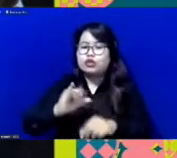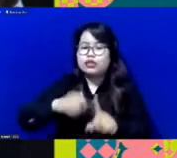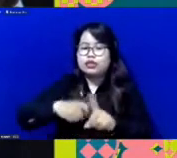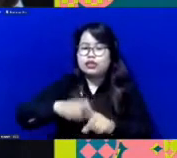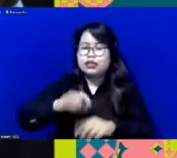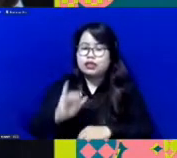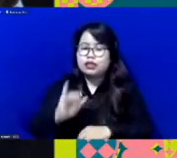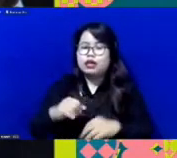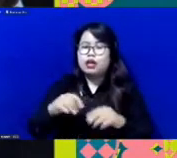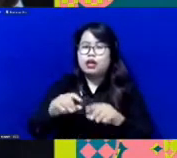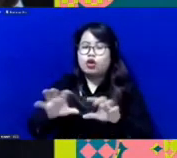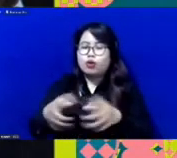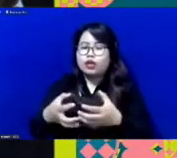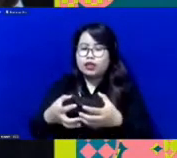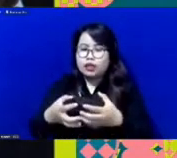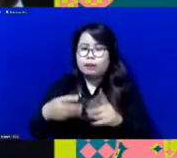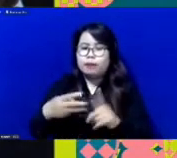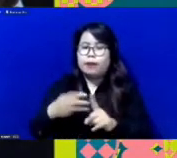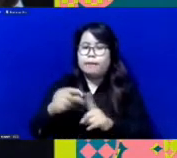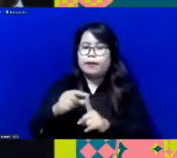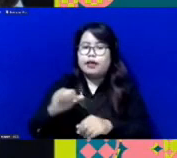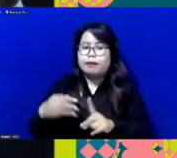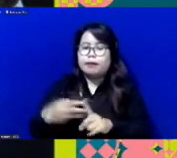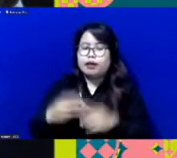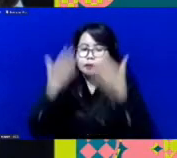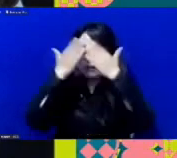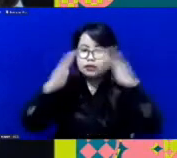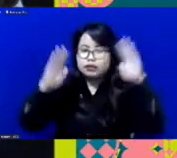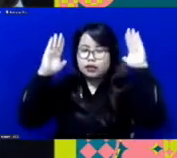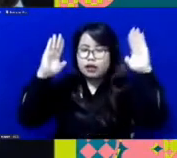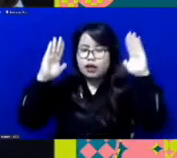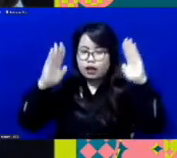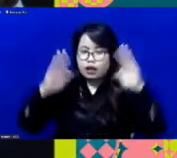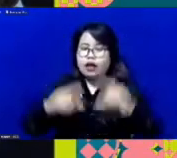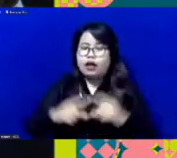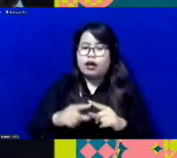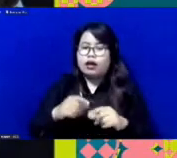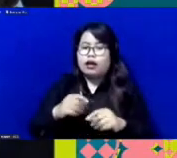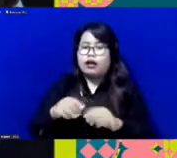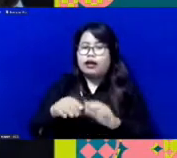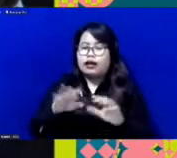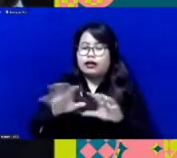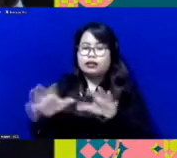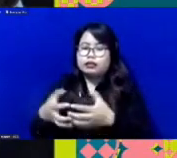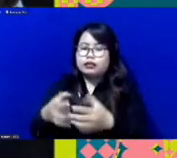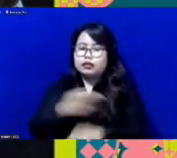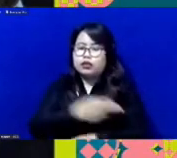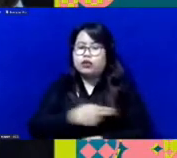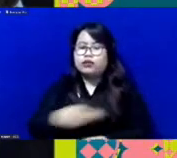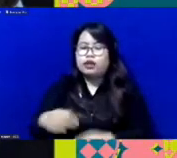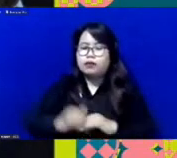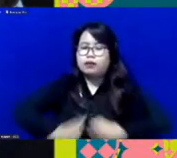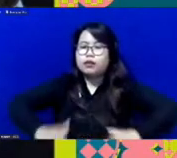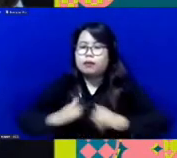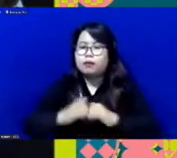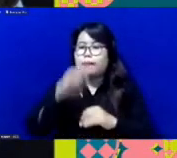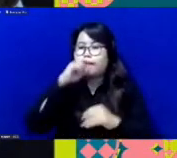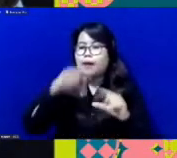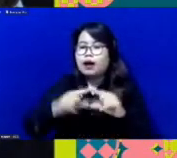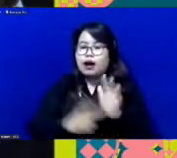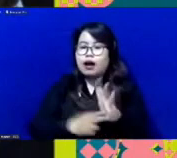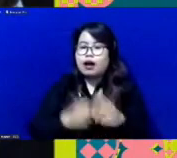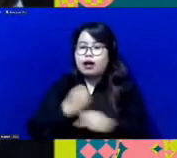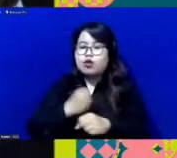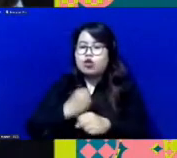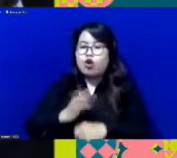Pancasila Ideology Development Agency Indonesia, along with Bapak Anggoro Eko Cahyo, the President Director of